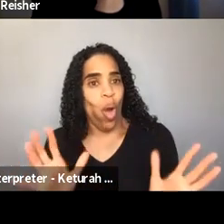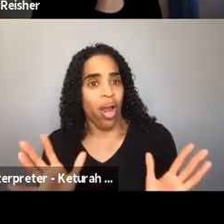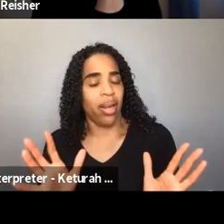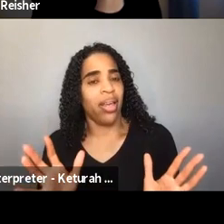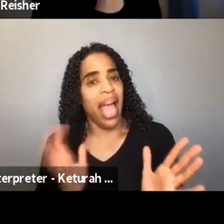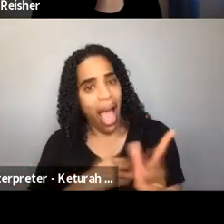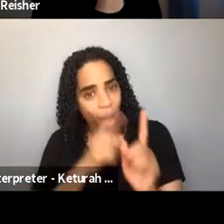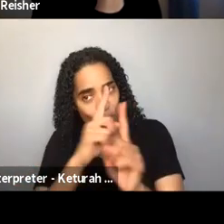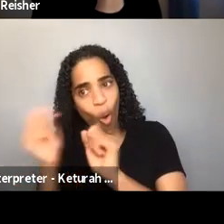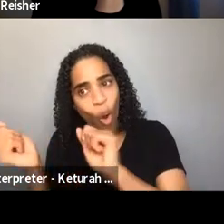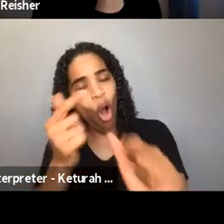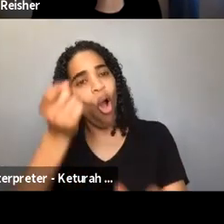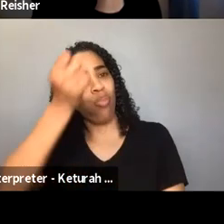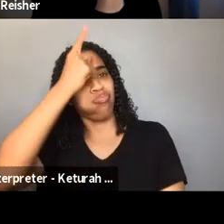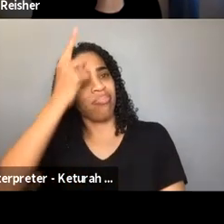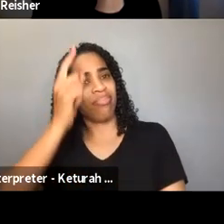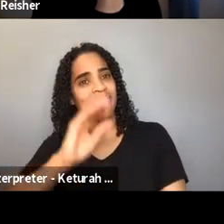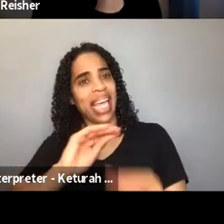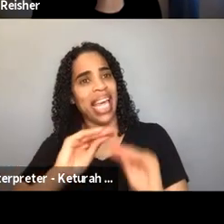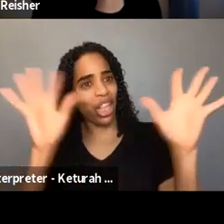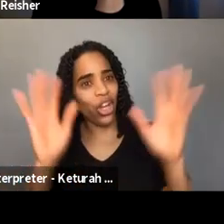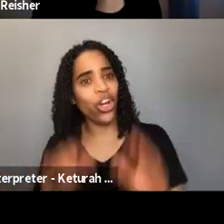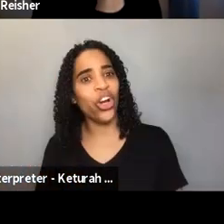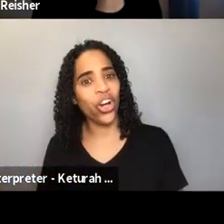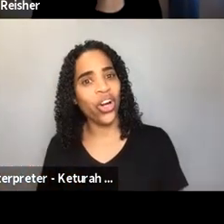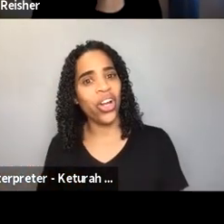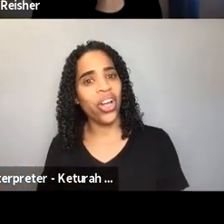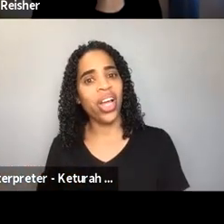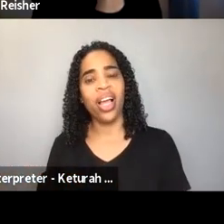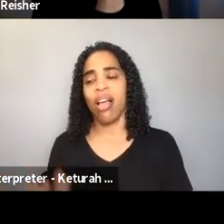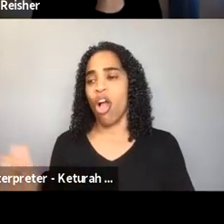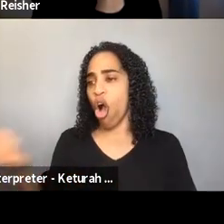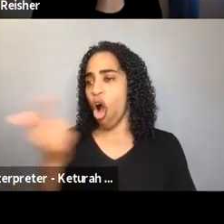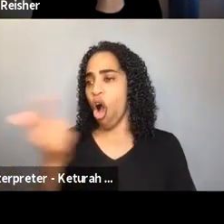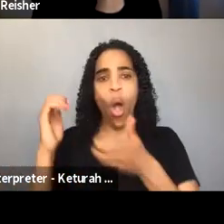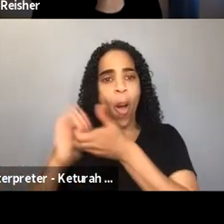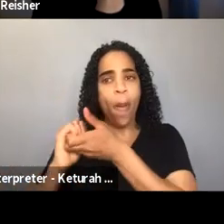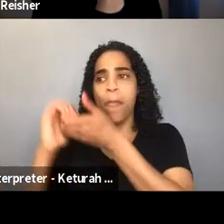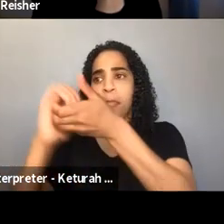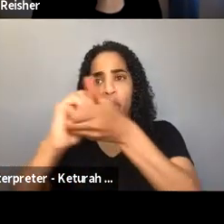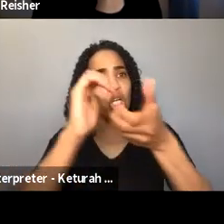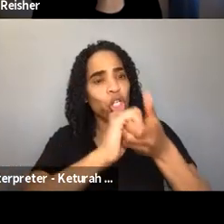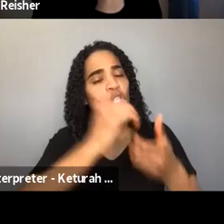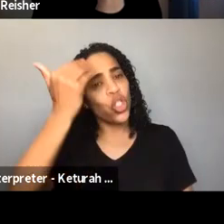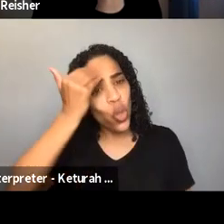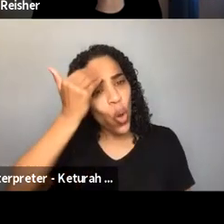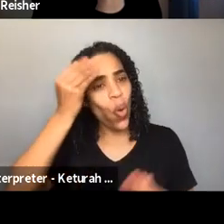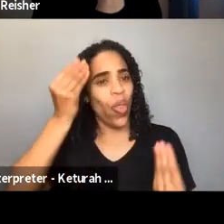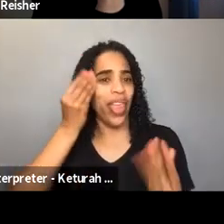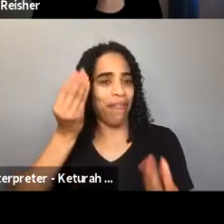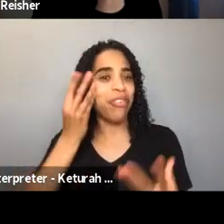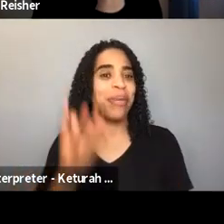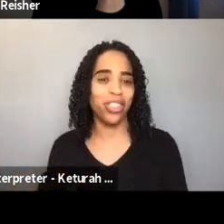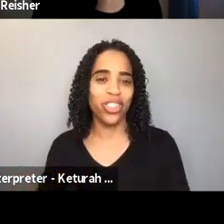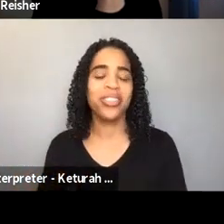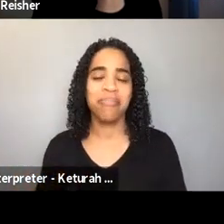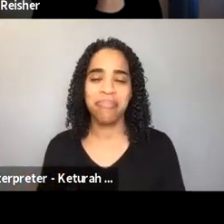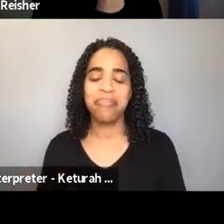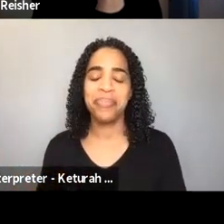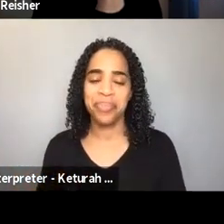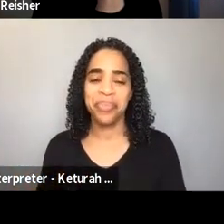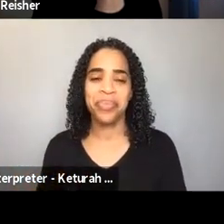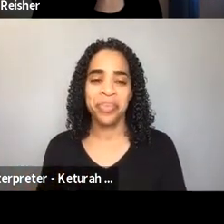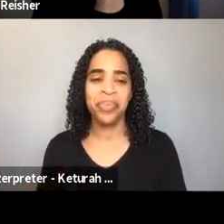all truth, all of the partners, including the AAAs, have heard that from the people that